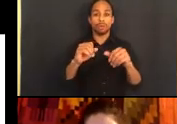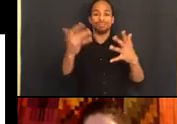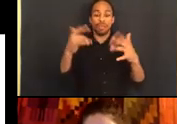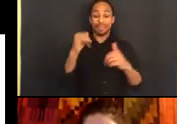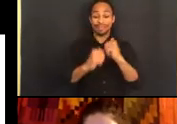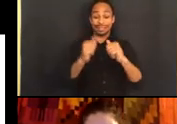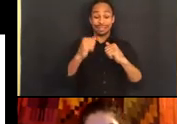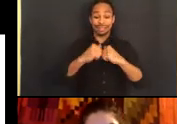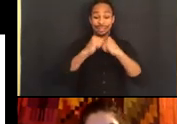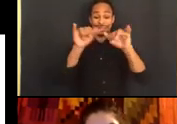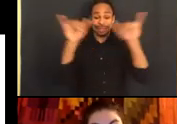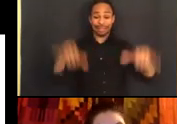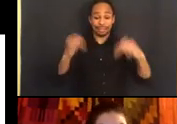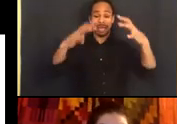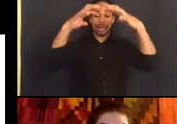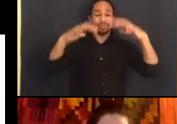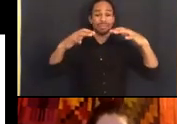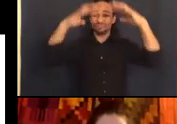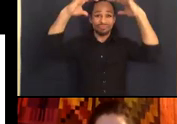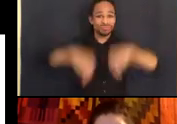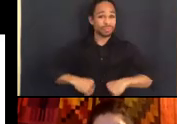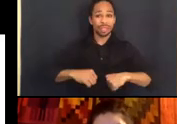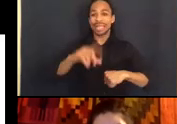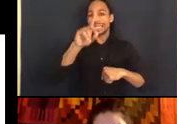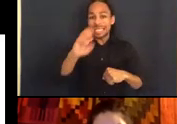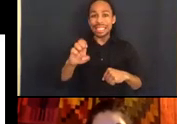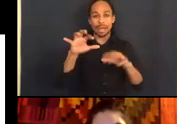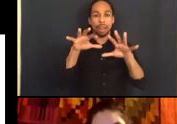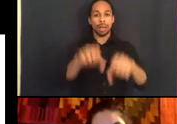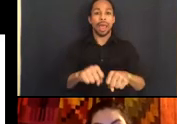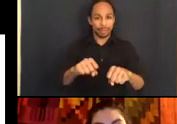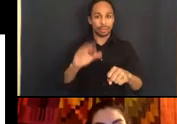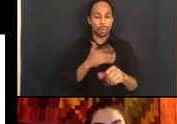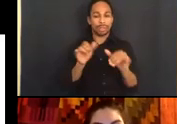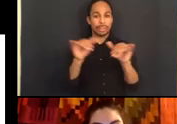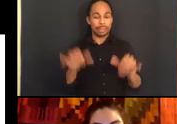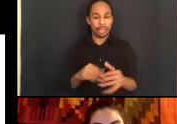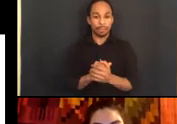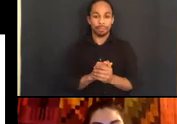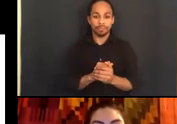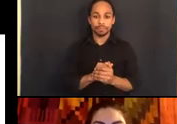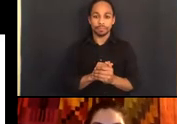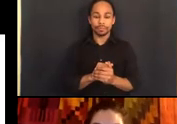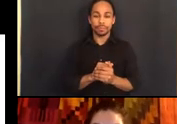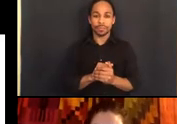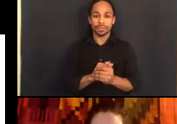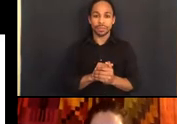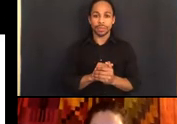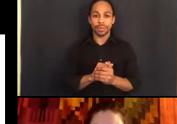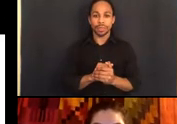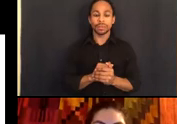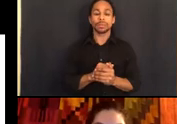accomplishment. Some other things I've learned from doing this work. There's a Zapatista saying, caminando